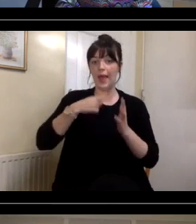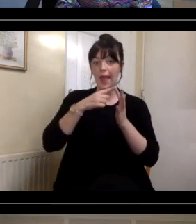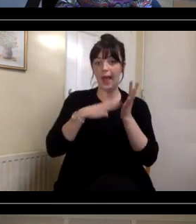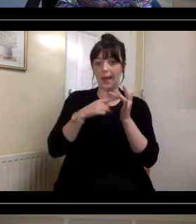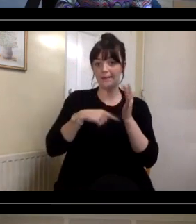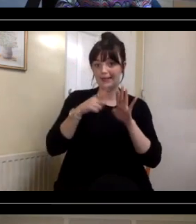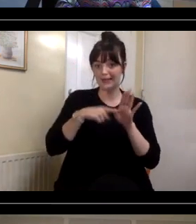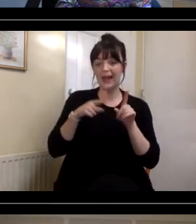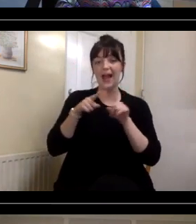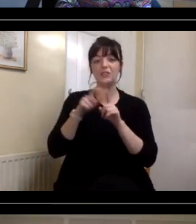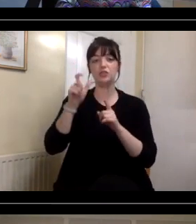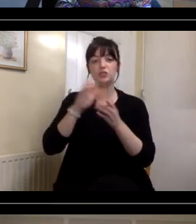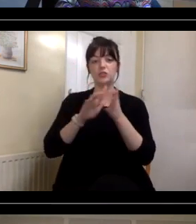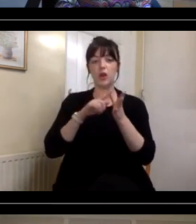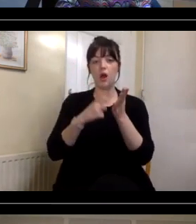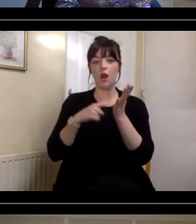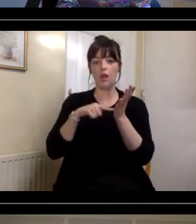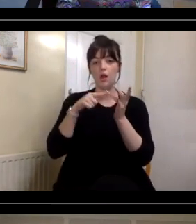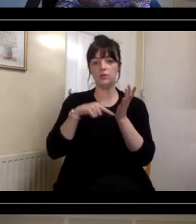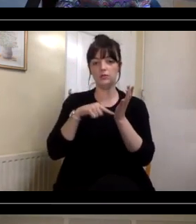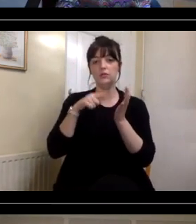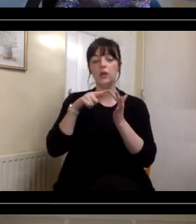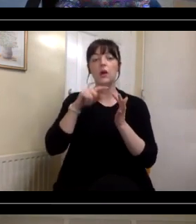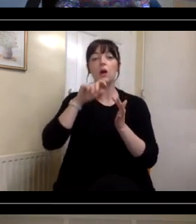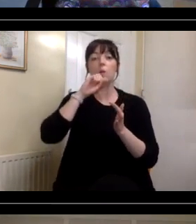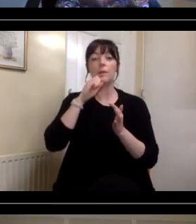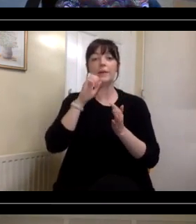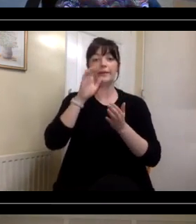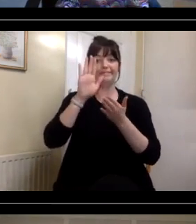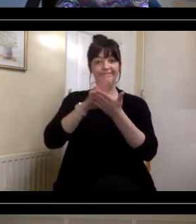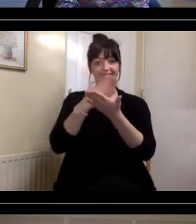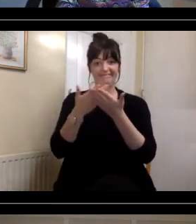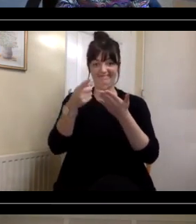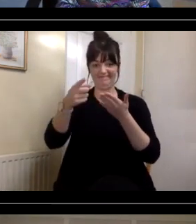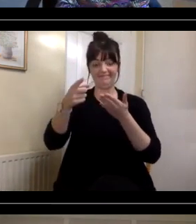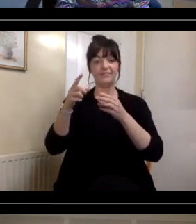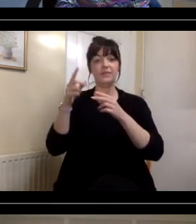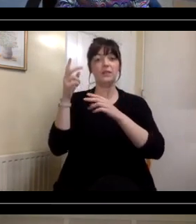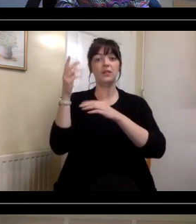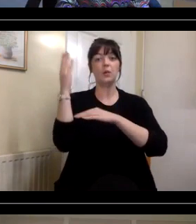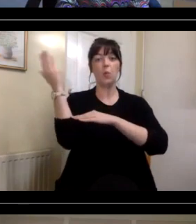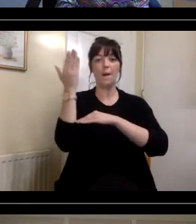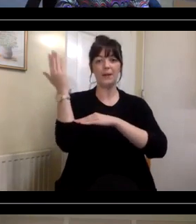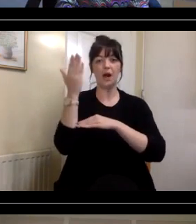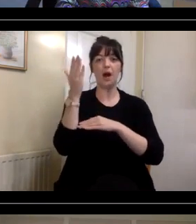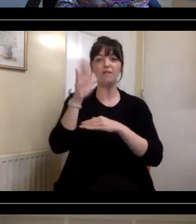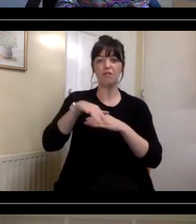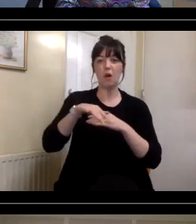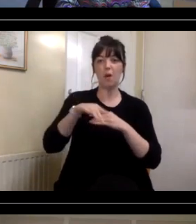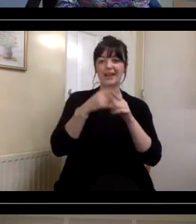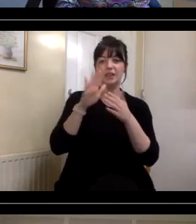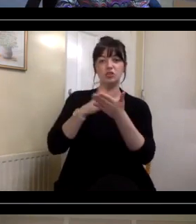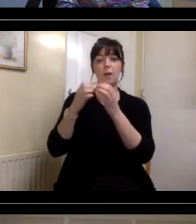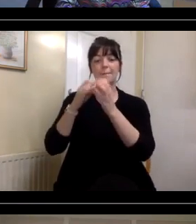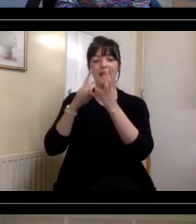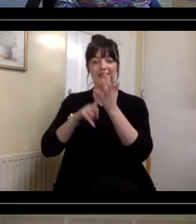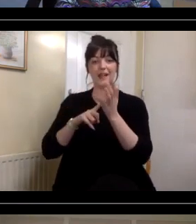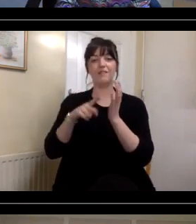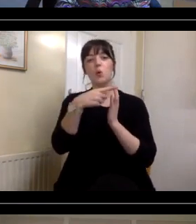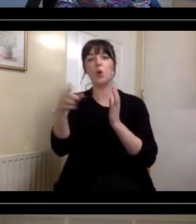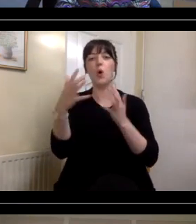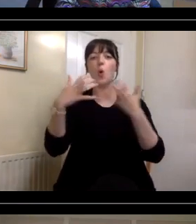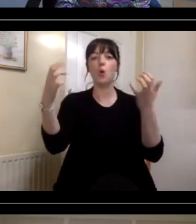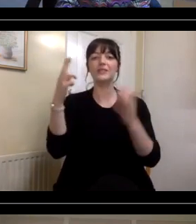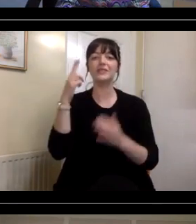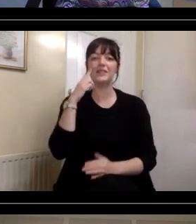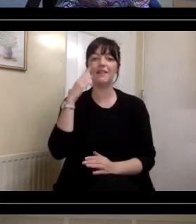Sign Language interpreters and will be providing sign language translation for those in attendance who are deaf or have hearing impairments.